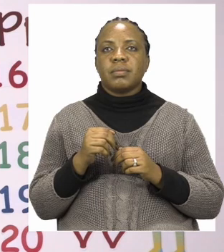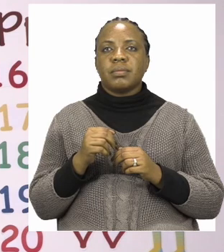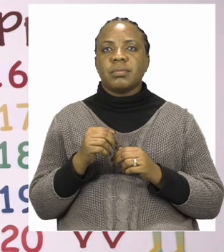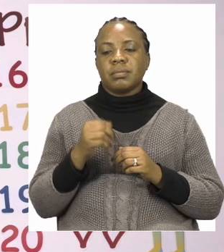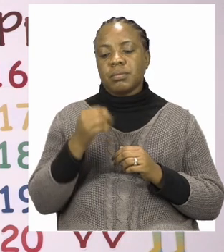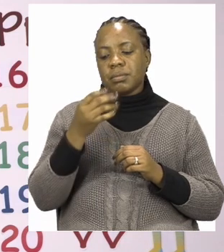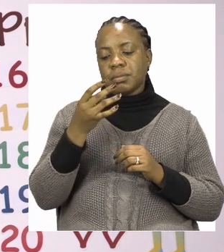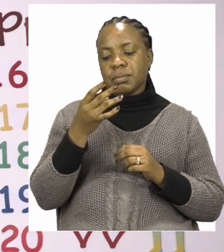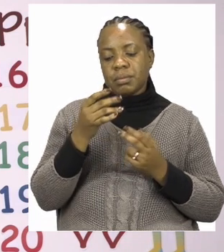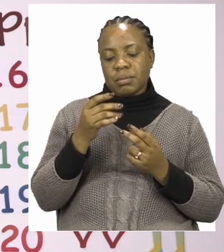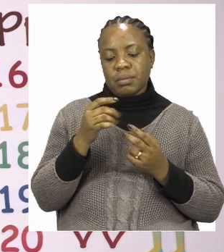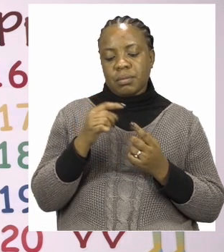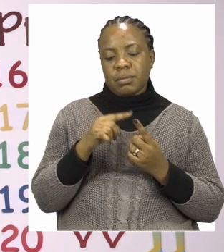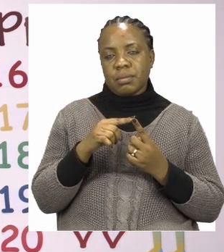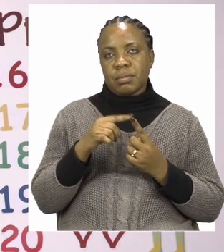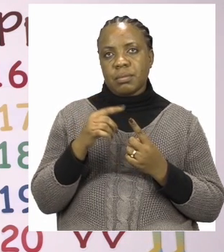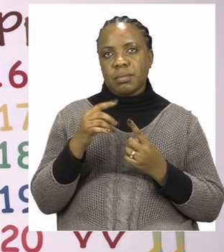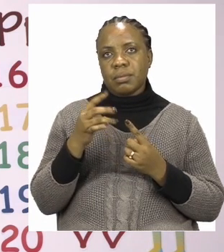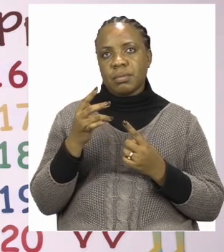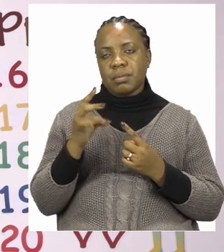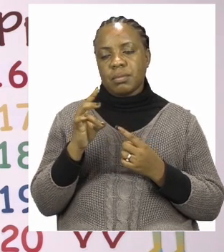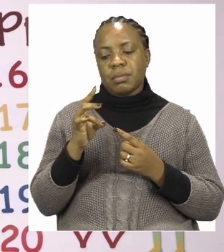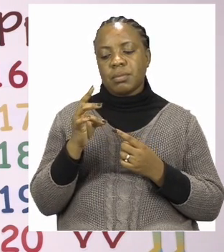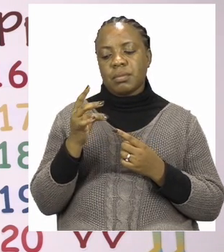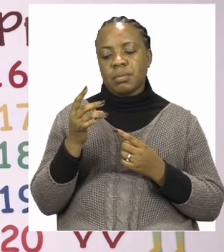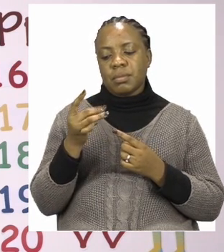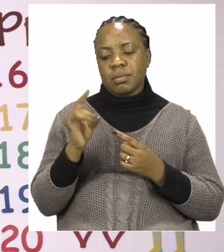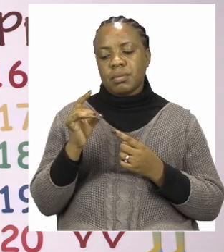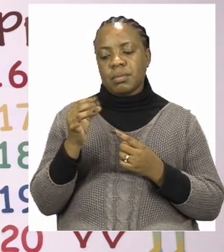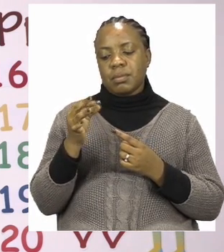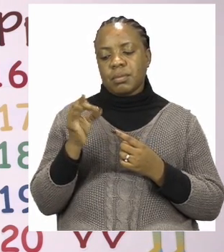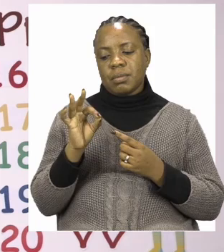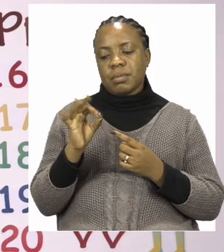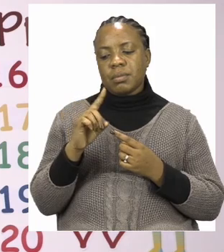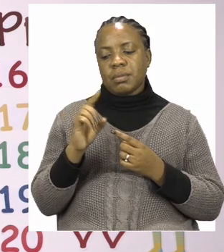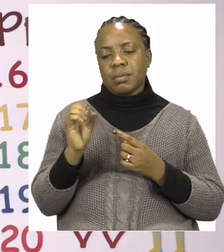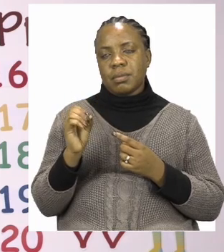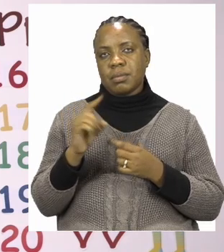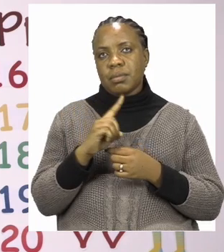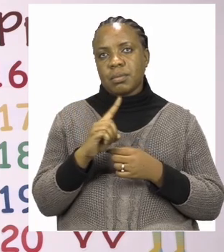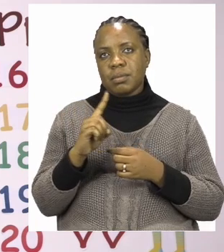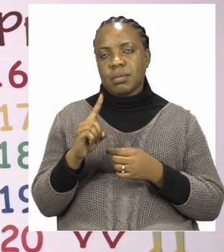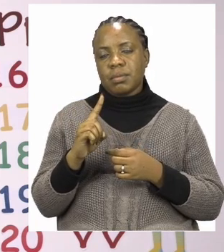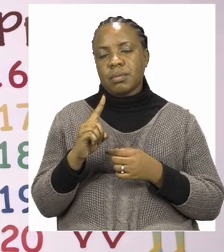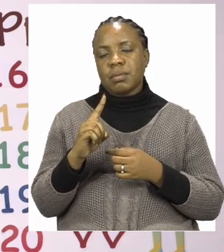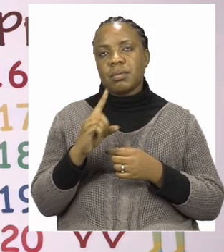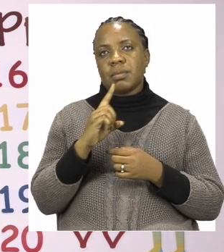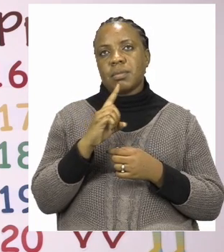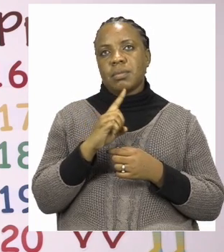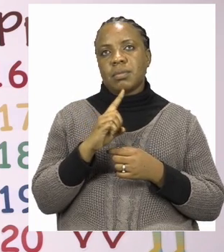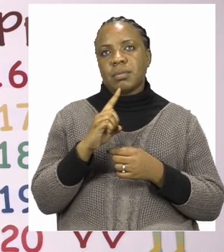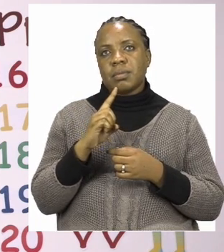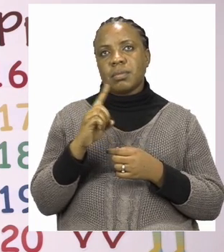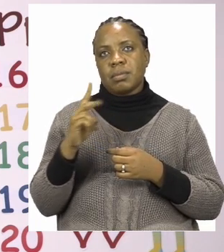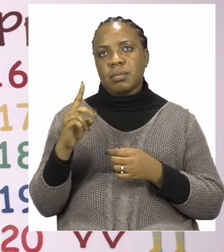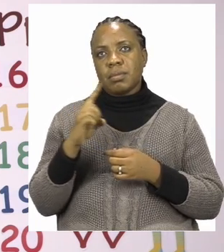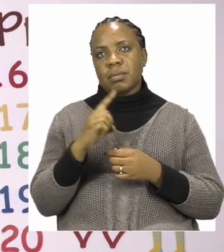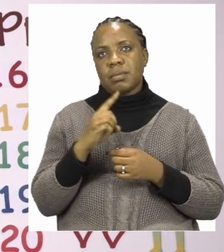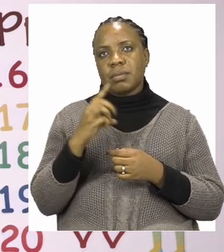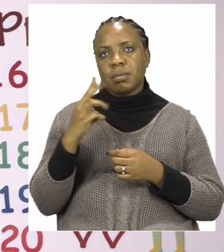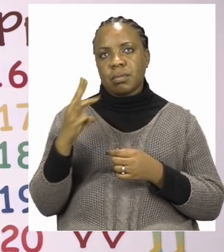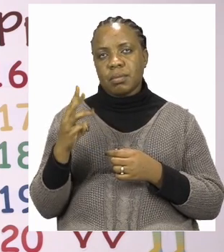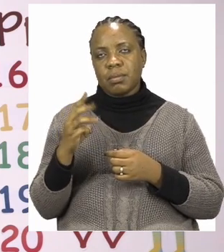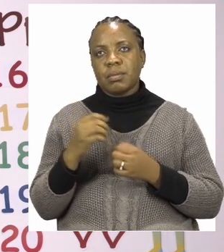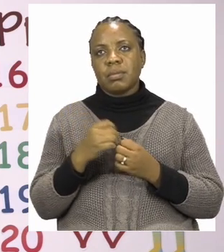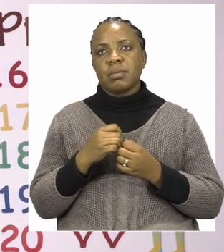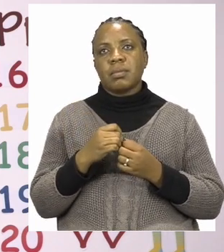9, 10, 11, 12, 13. Now if we take a good look at the fingers, you will